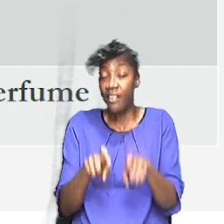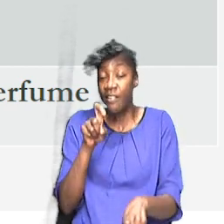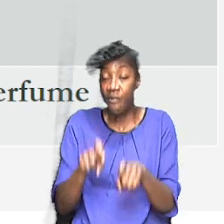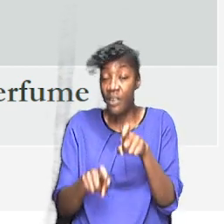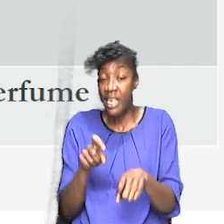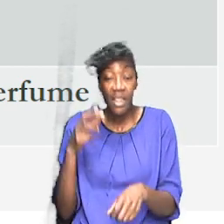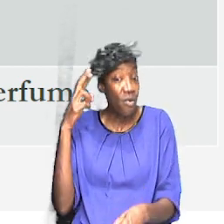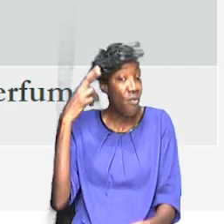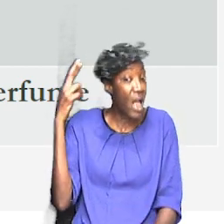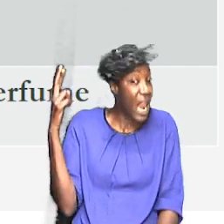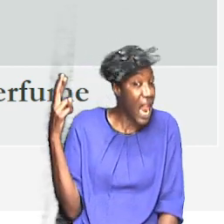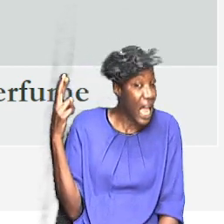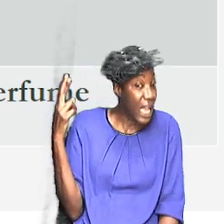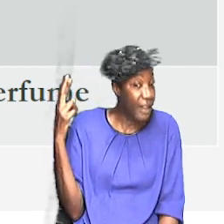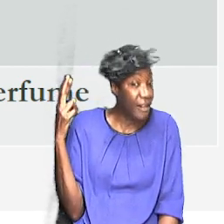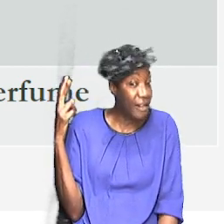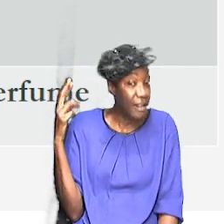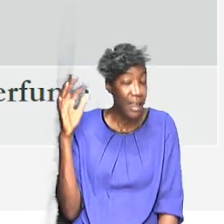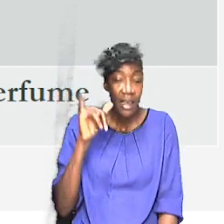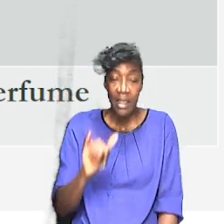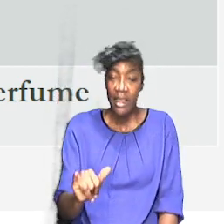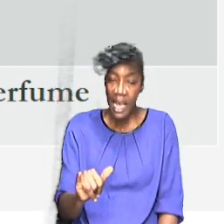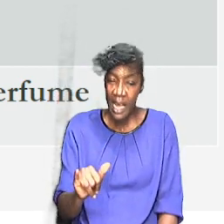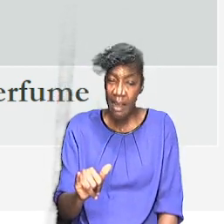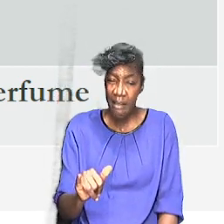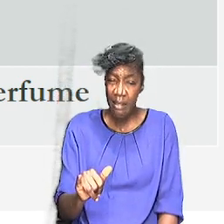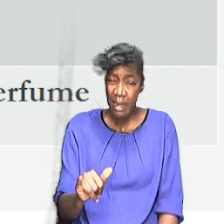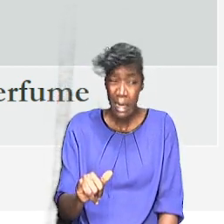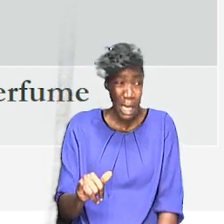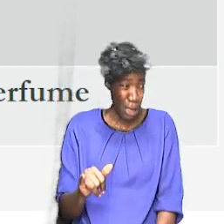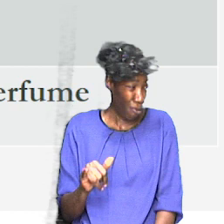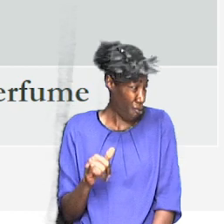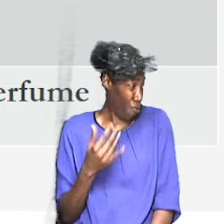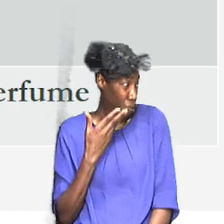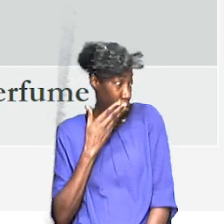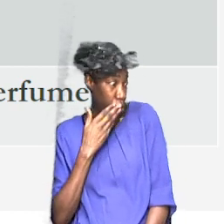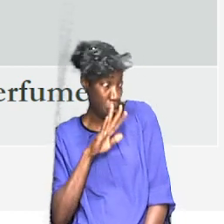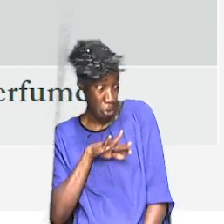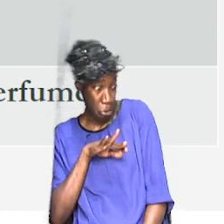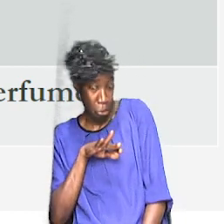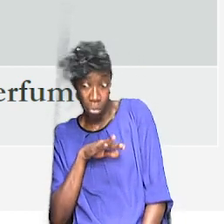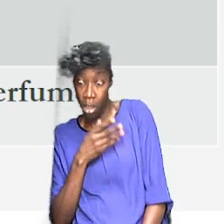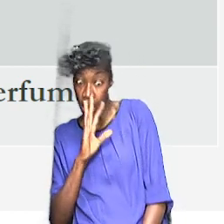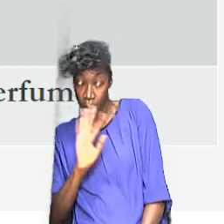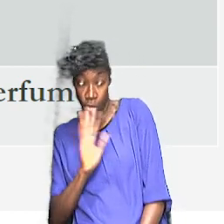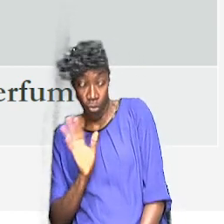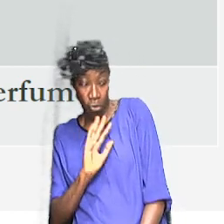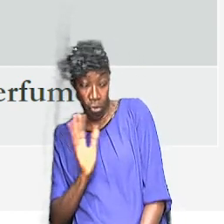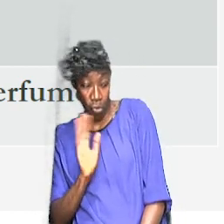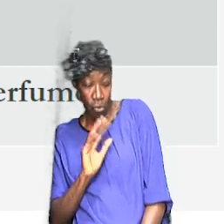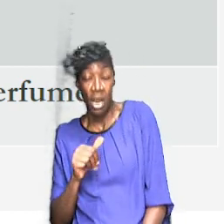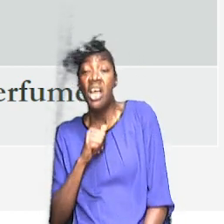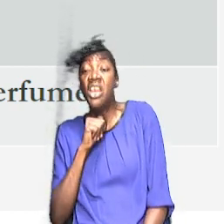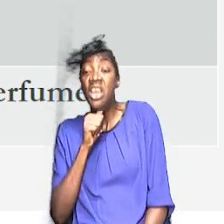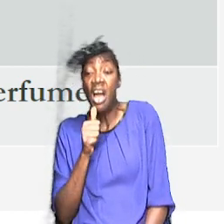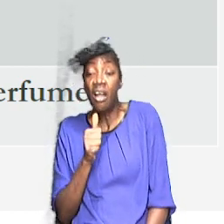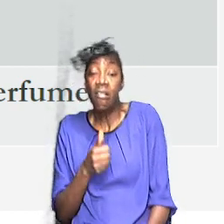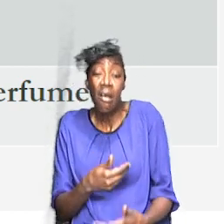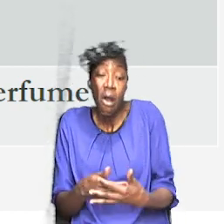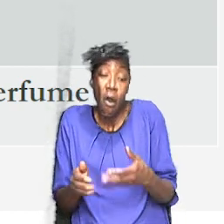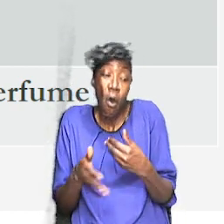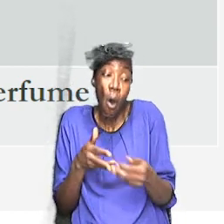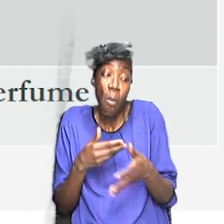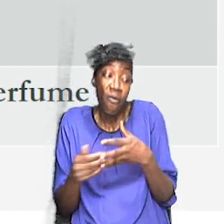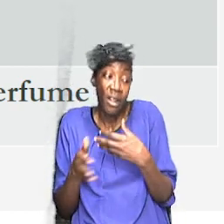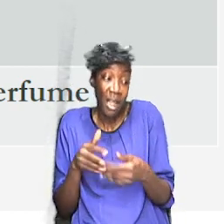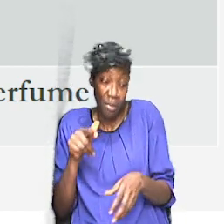we realize, brethren, that she was being despised. It was obviously that they were very uncomfortable with the fact that